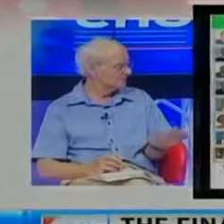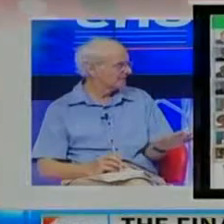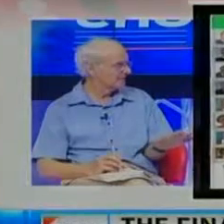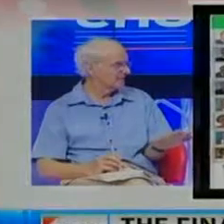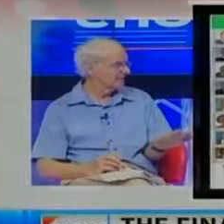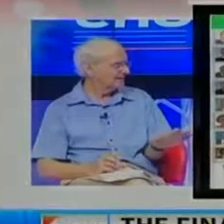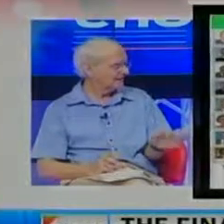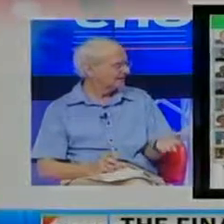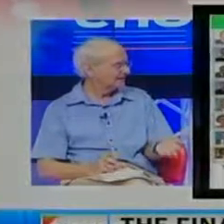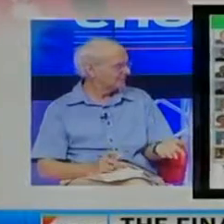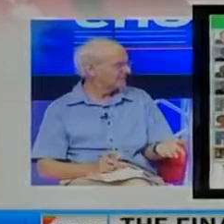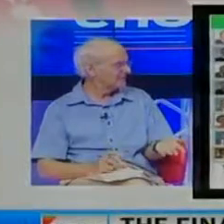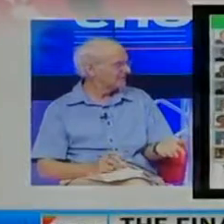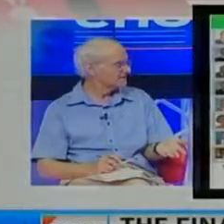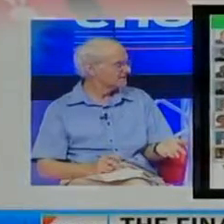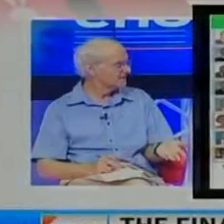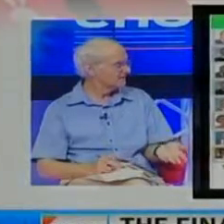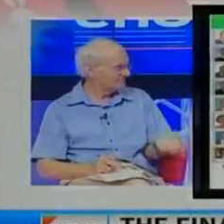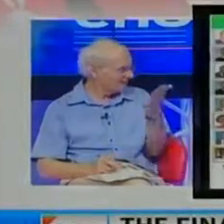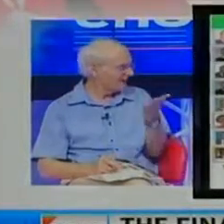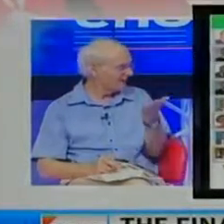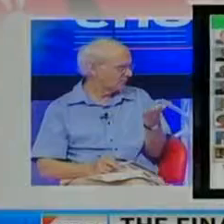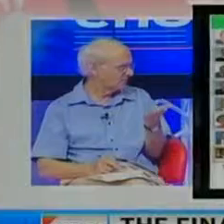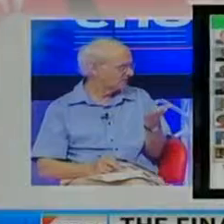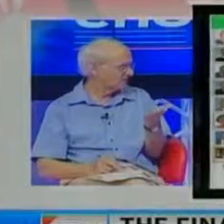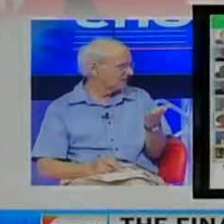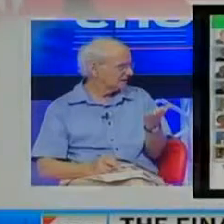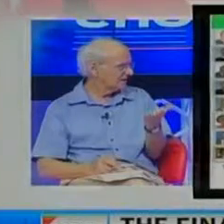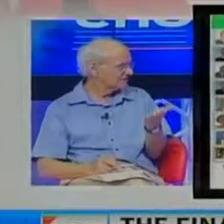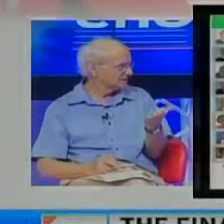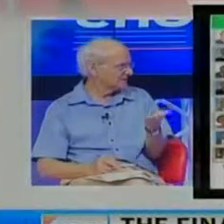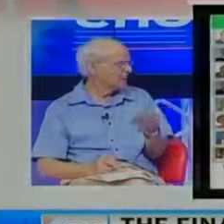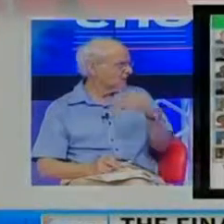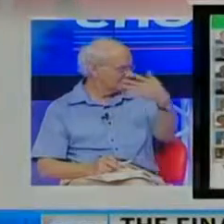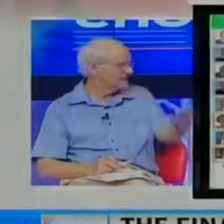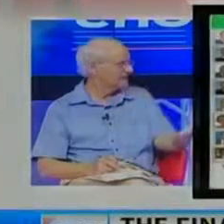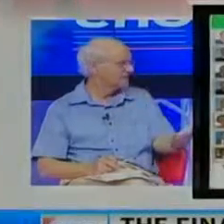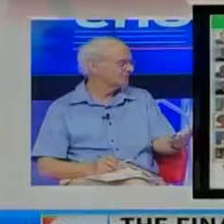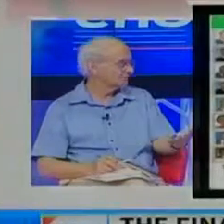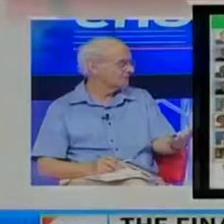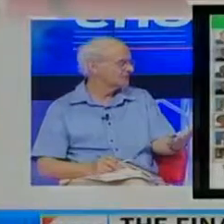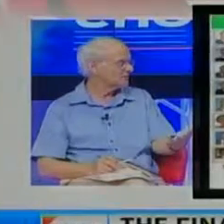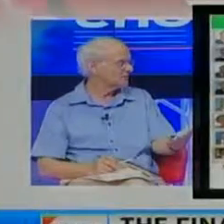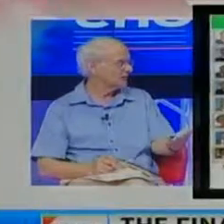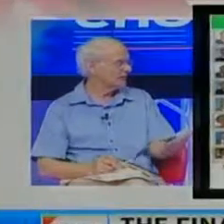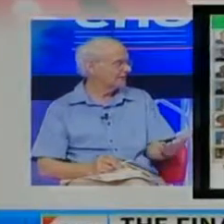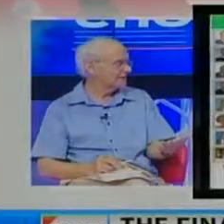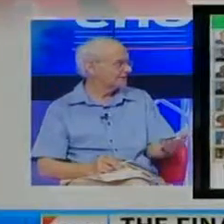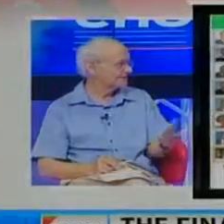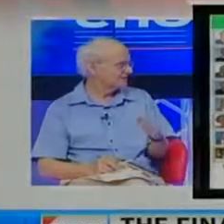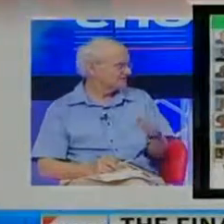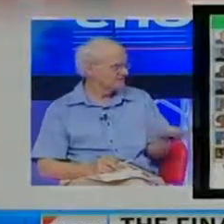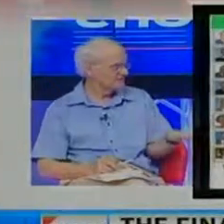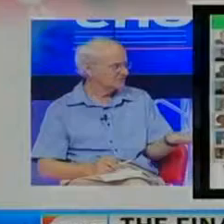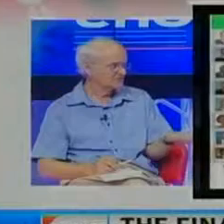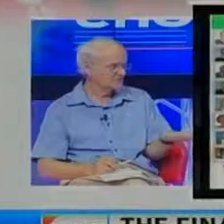Uhuru and Jubilee got about a 3% bump upwards in terms of what would be the eventual vote count on the basis